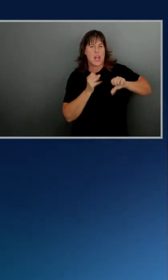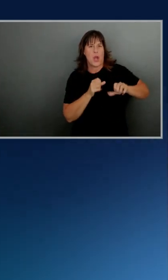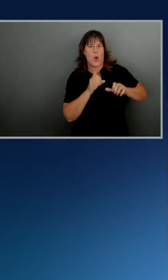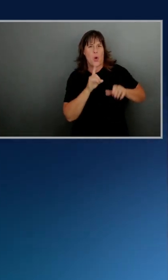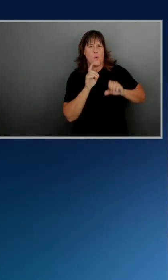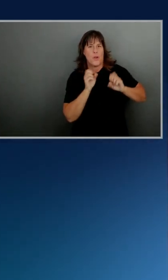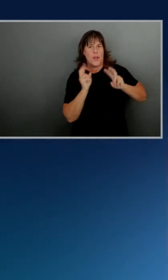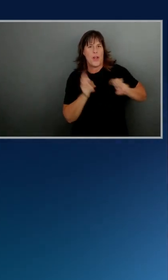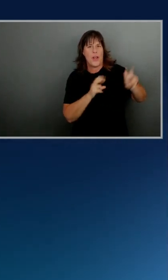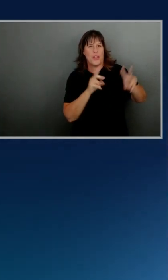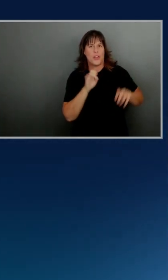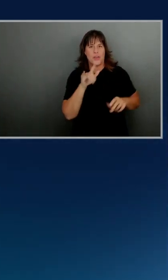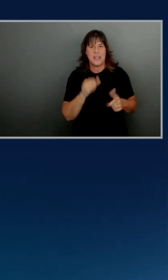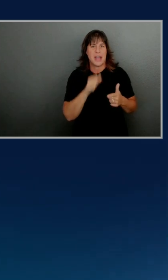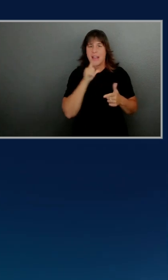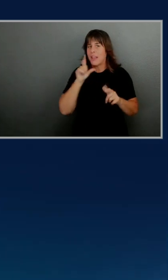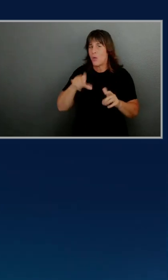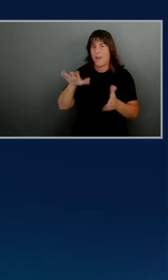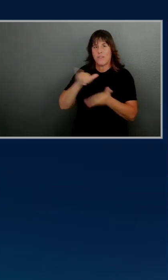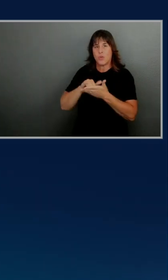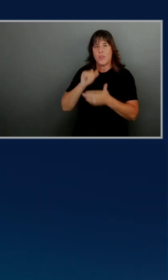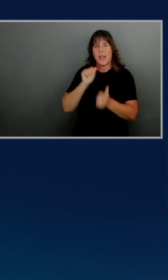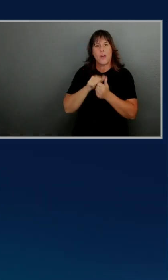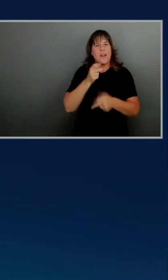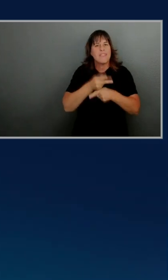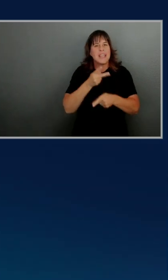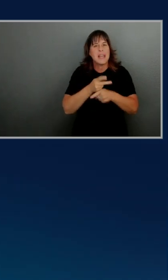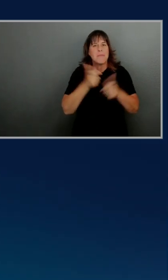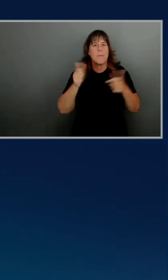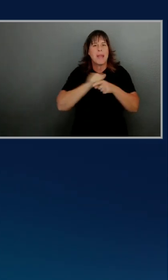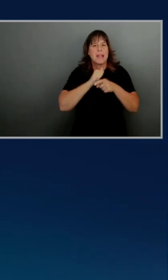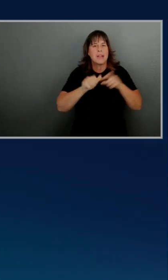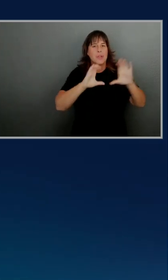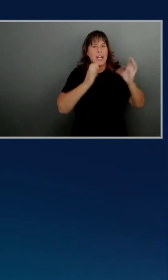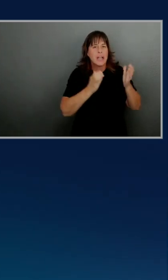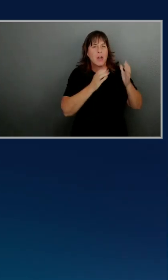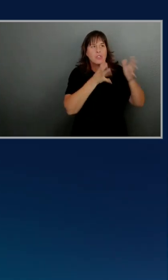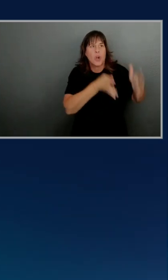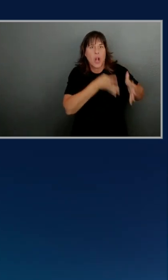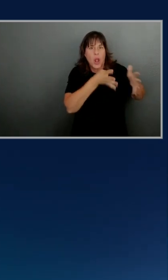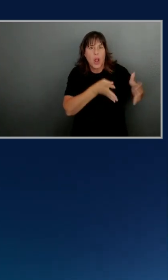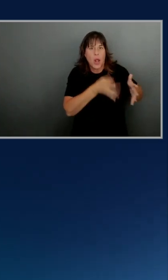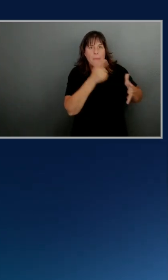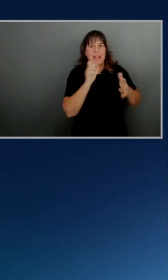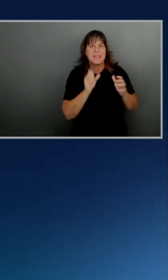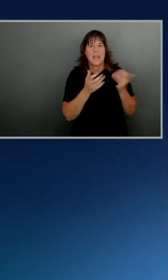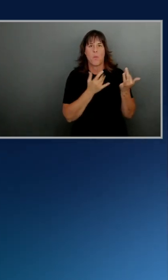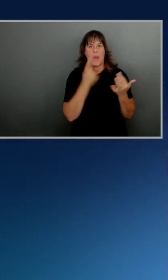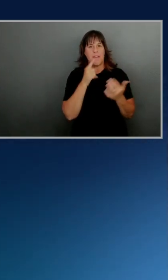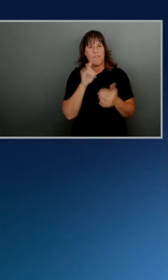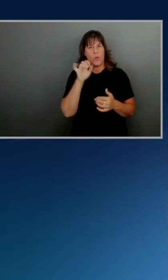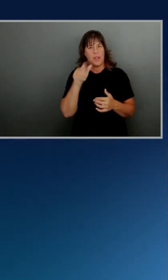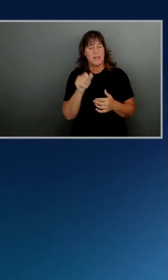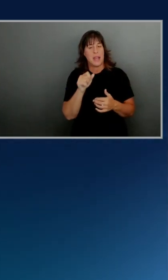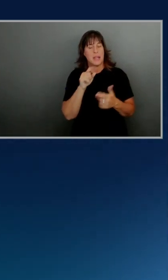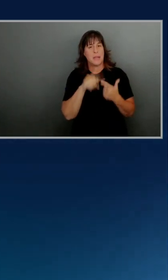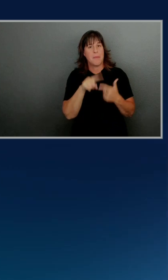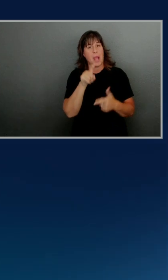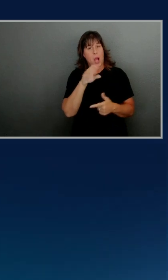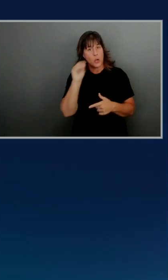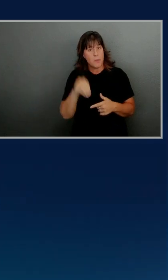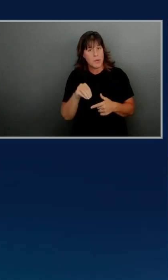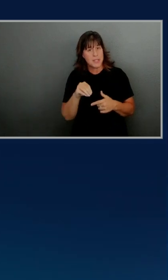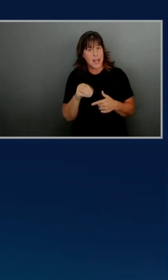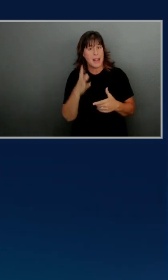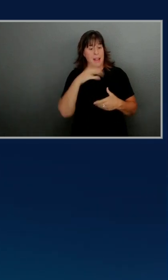don't, as they do with other techniques, have to keep their big training cluster up, right? Because they can wait for the data to be 100% in the